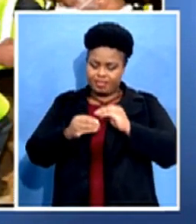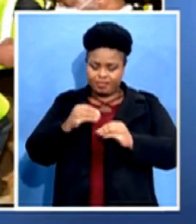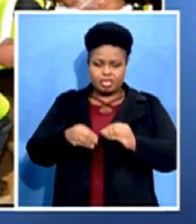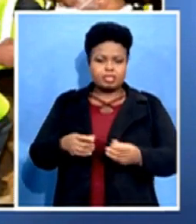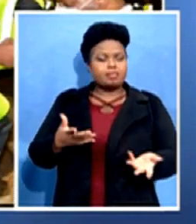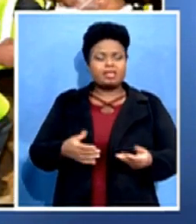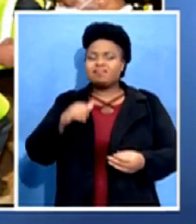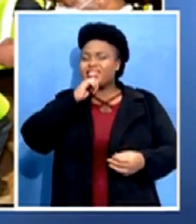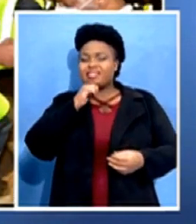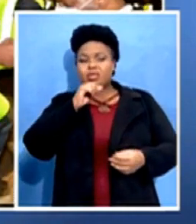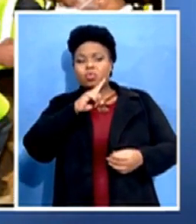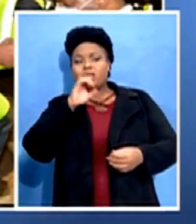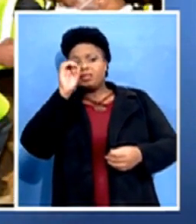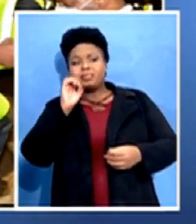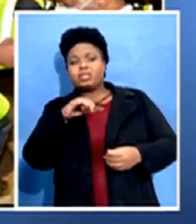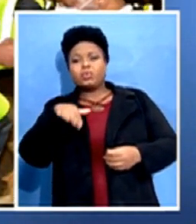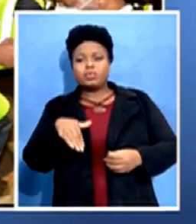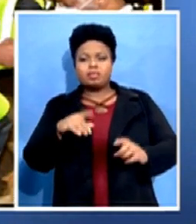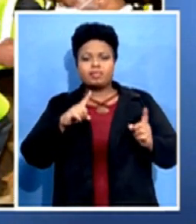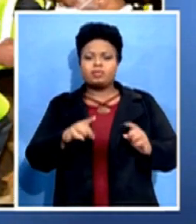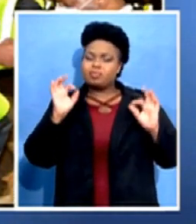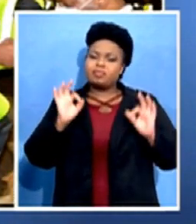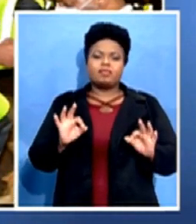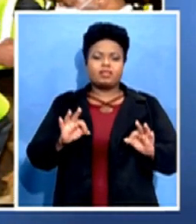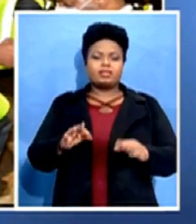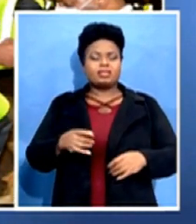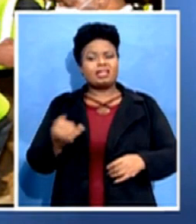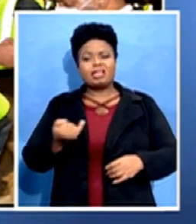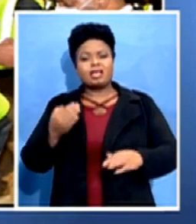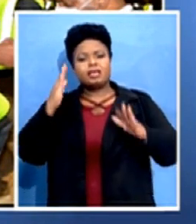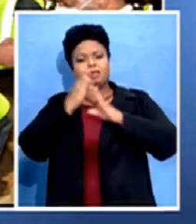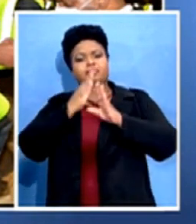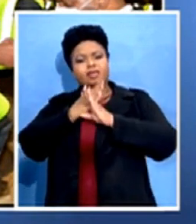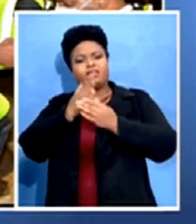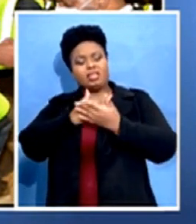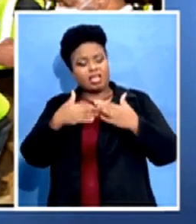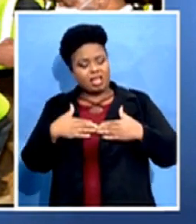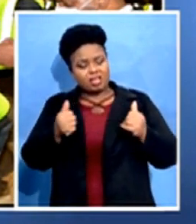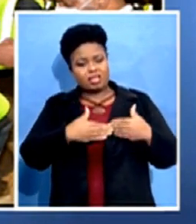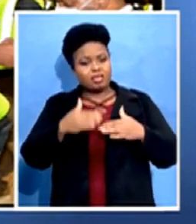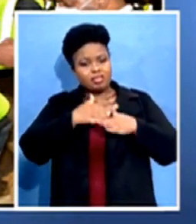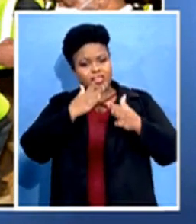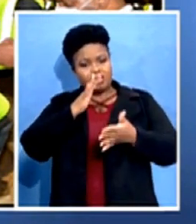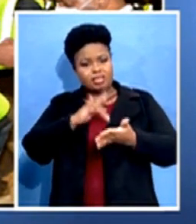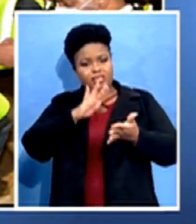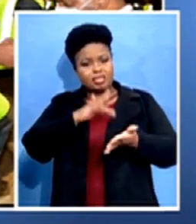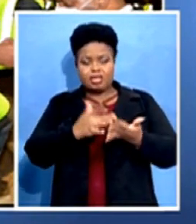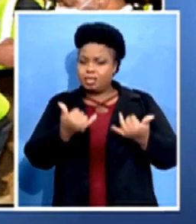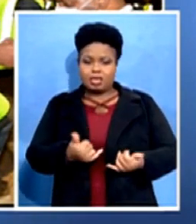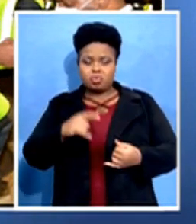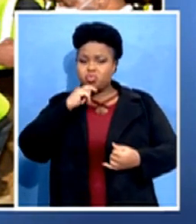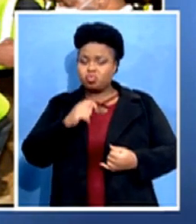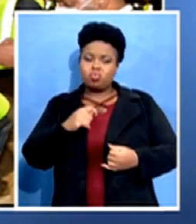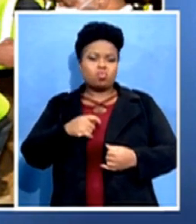like, for example, private healthcare sector, even though even private healthcare sector at the moment is under siege as well. But they failed to